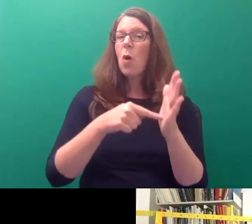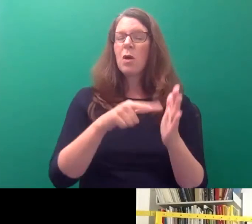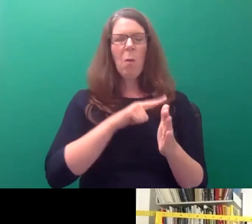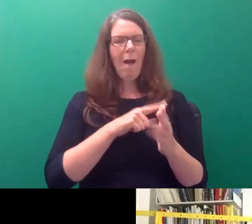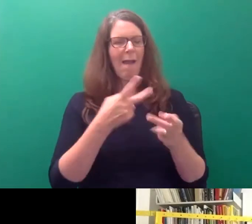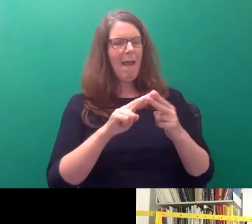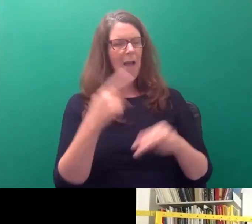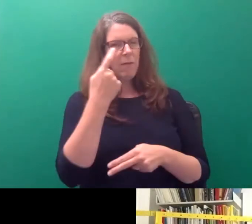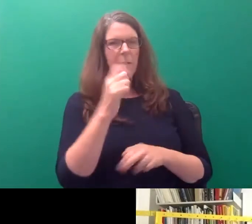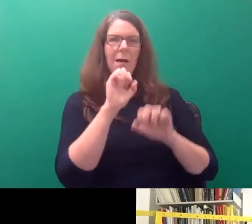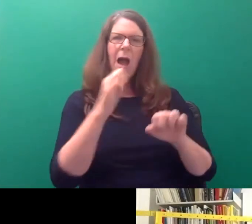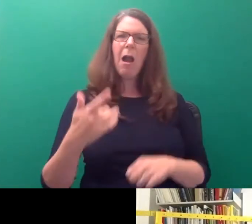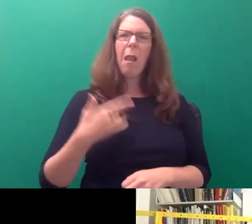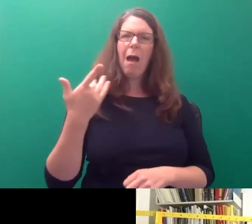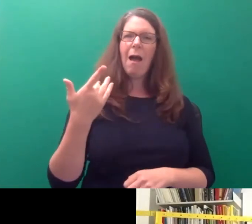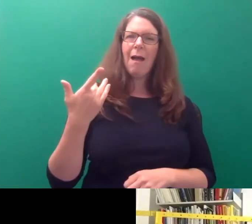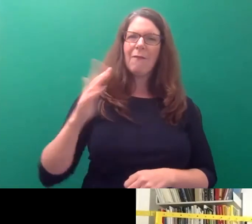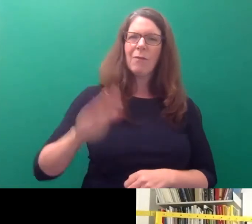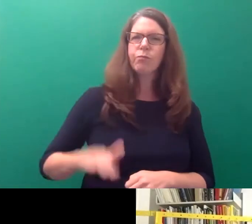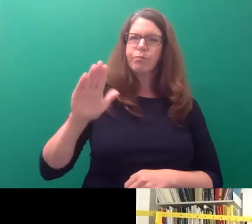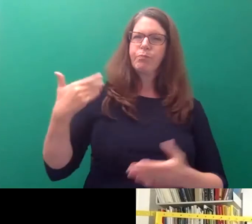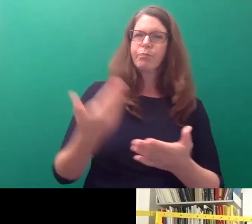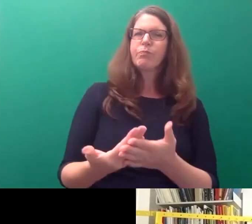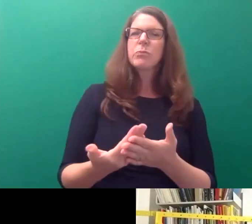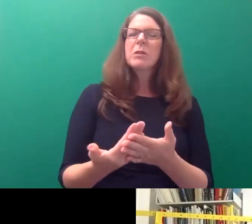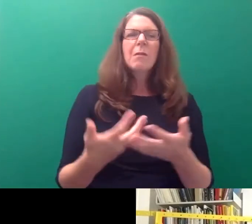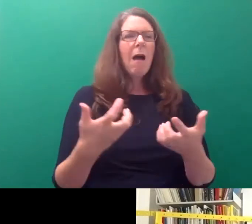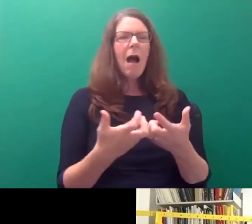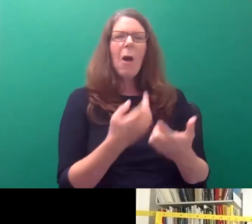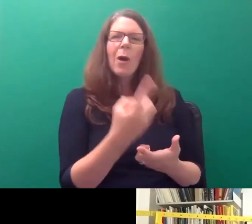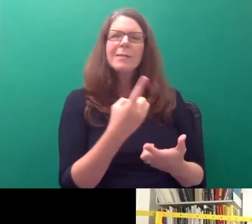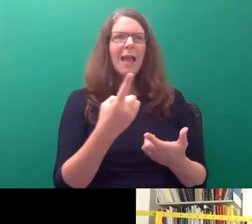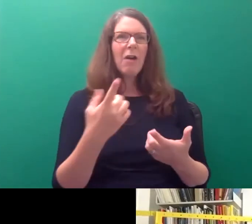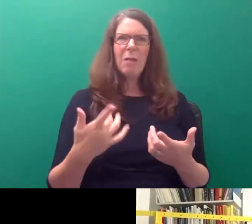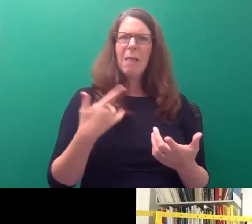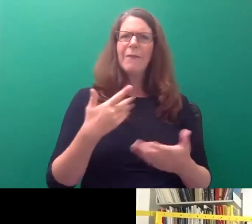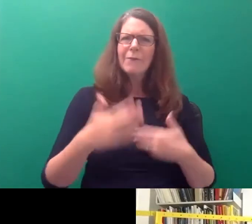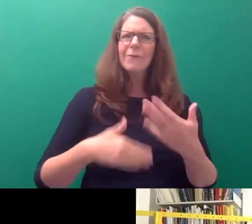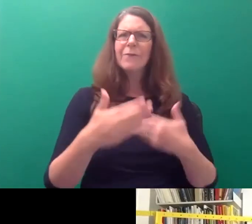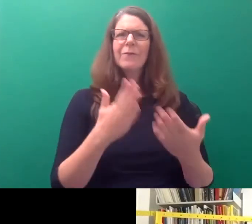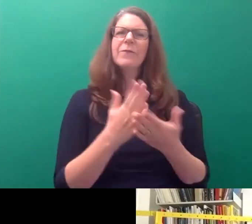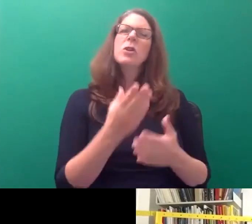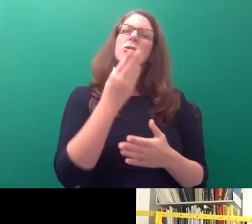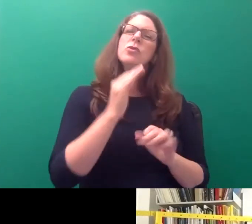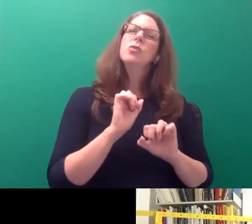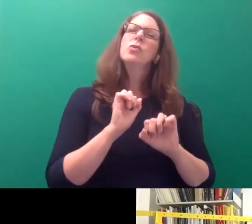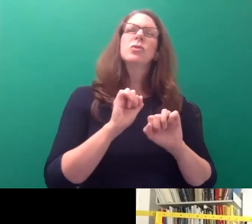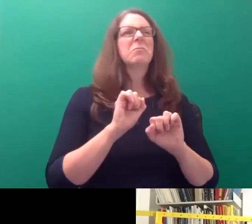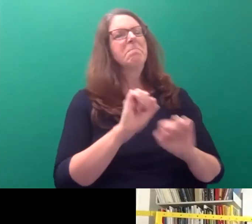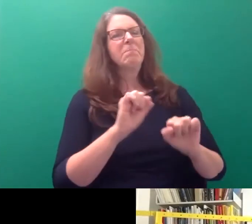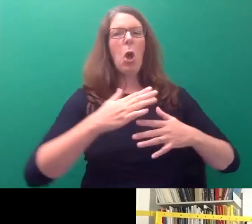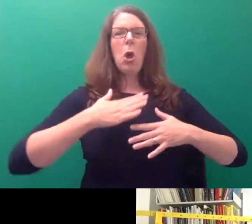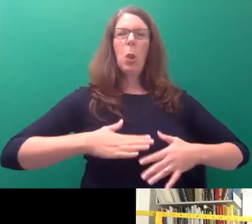the lifestyle herself, and clothes as a tool for self-expression, which I know you've said about La